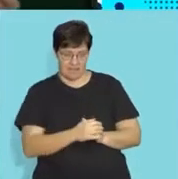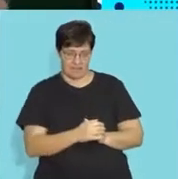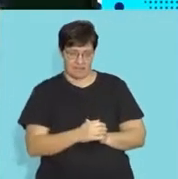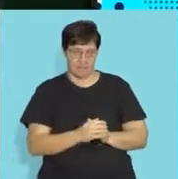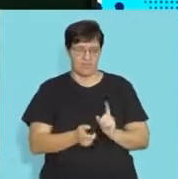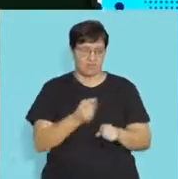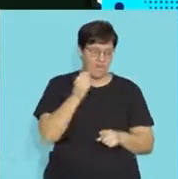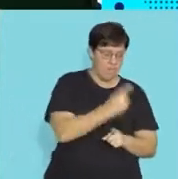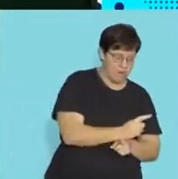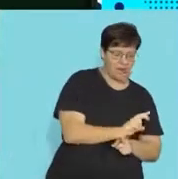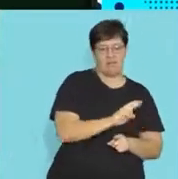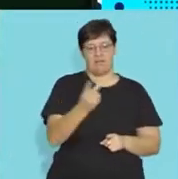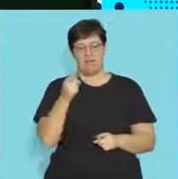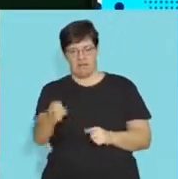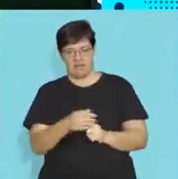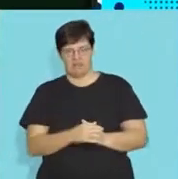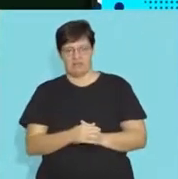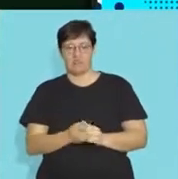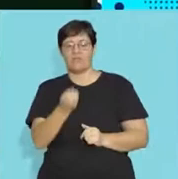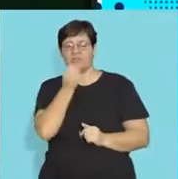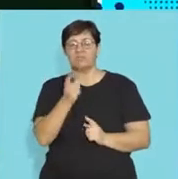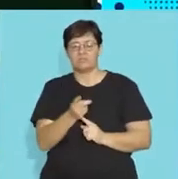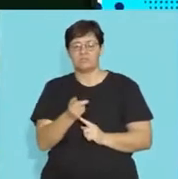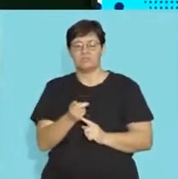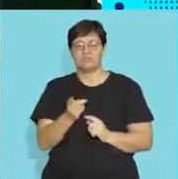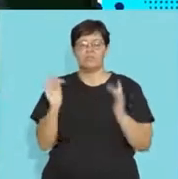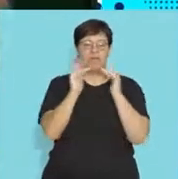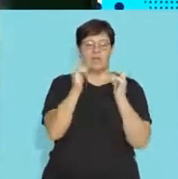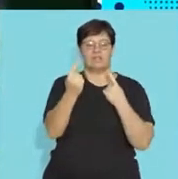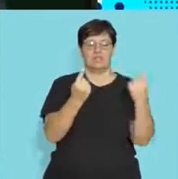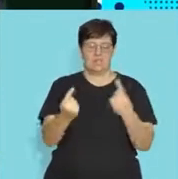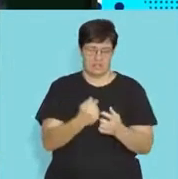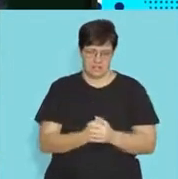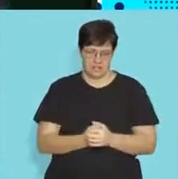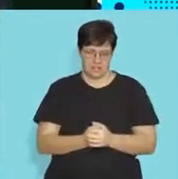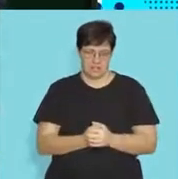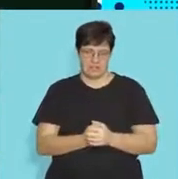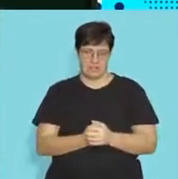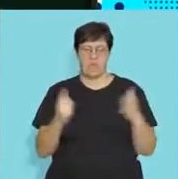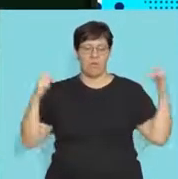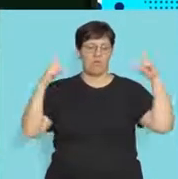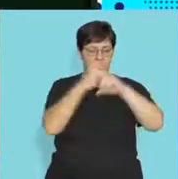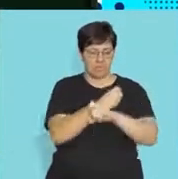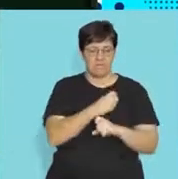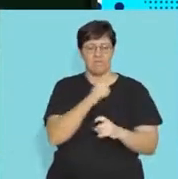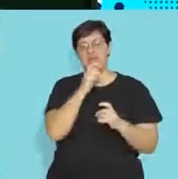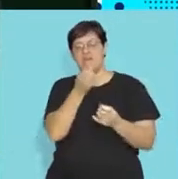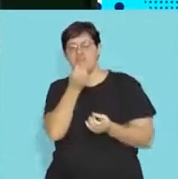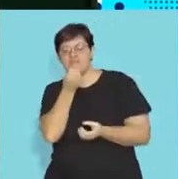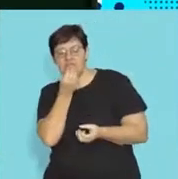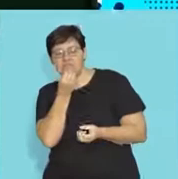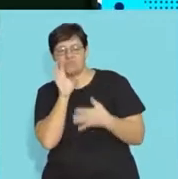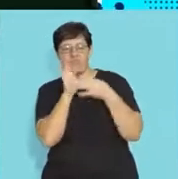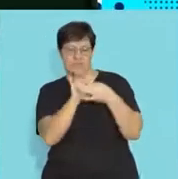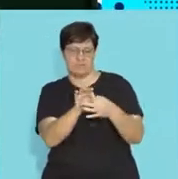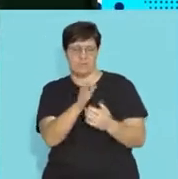the unilateral movement from one to the next. A food web shows you the interconnectedness of the complex